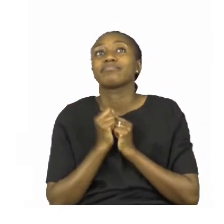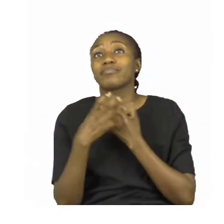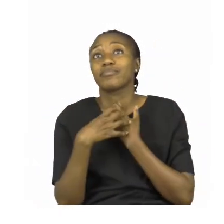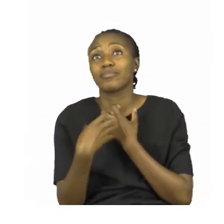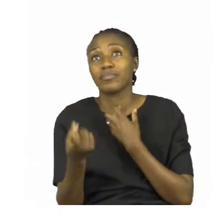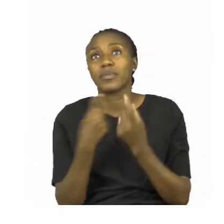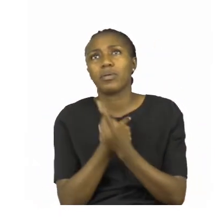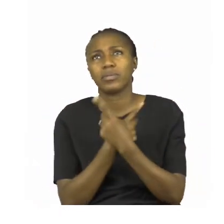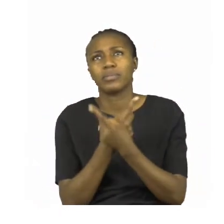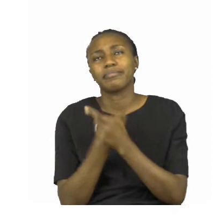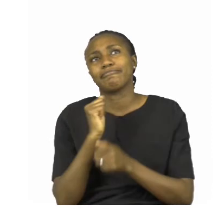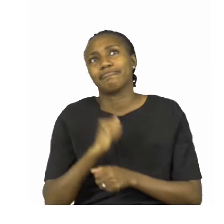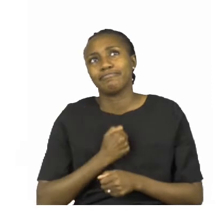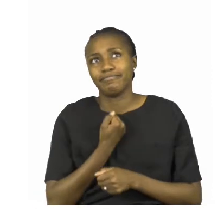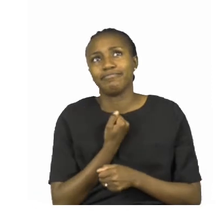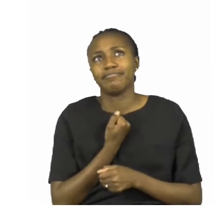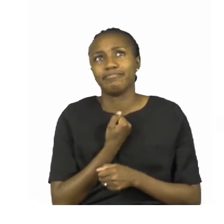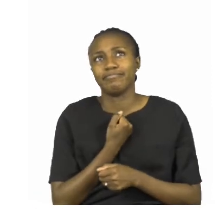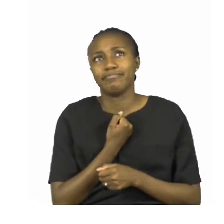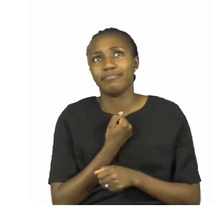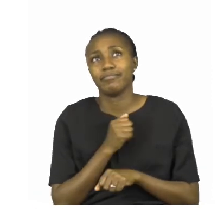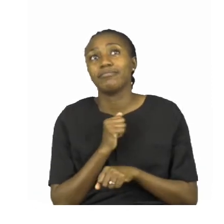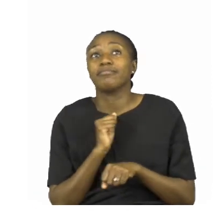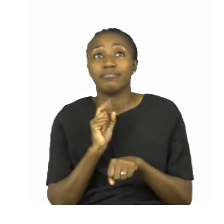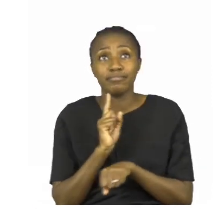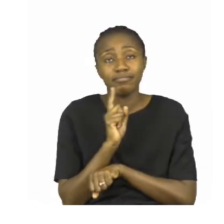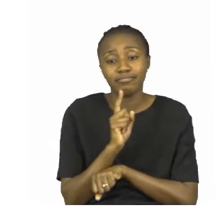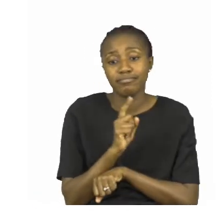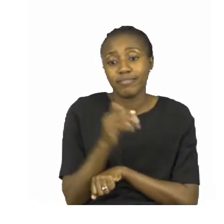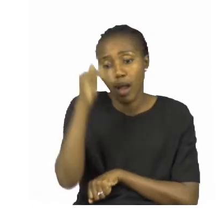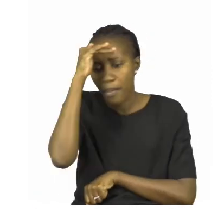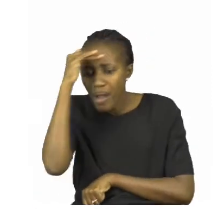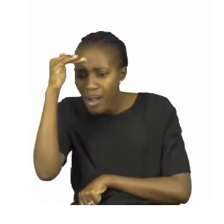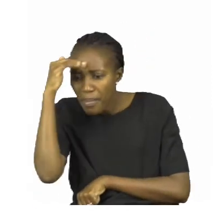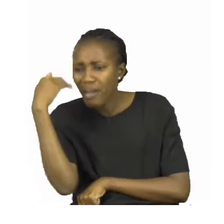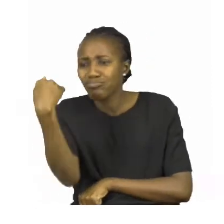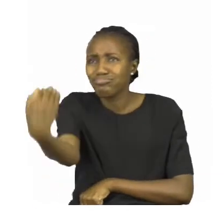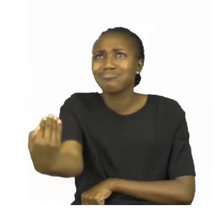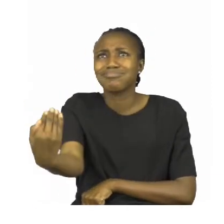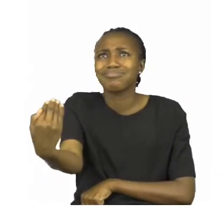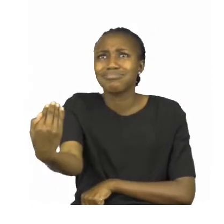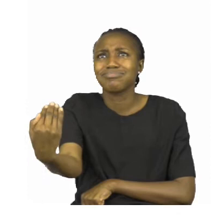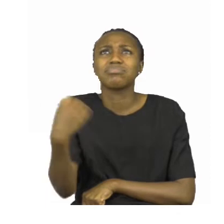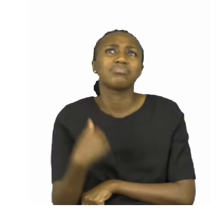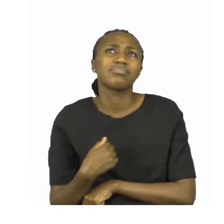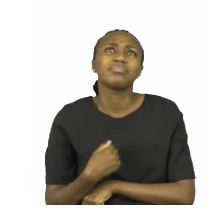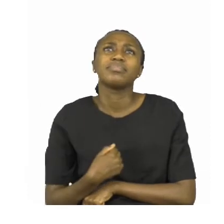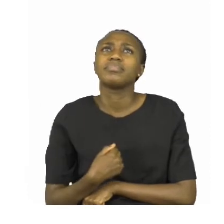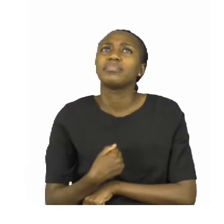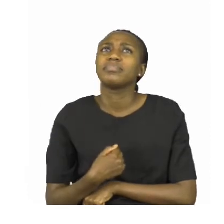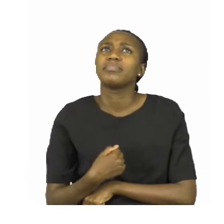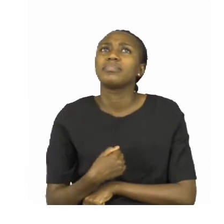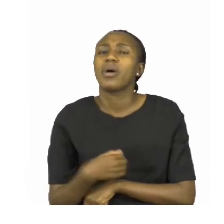I lost my teddy bear. First, I looked for it on